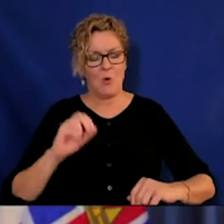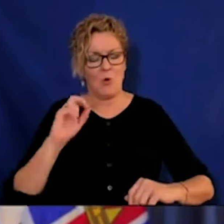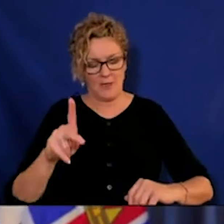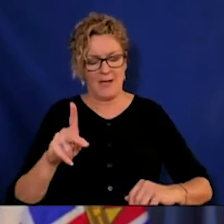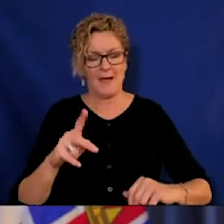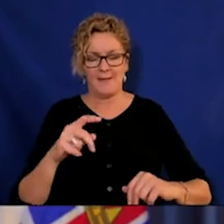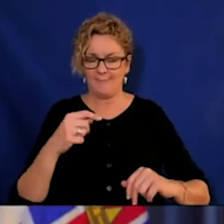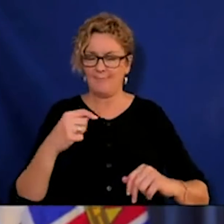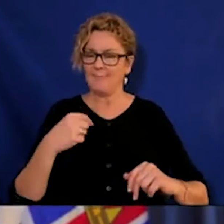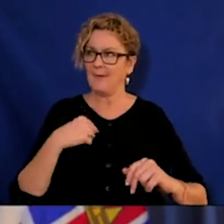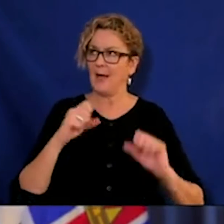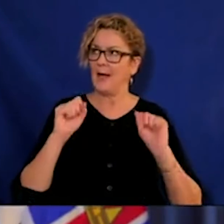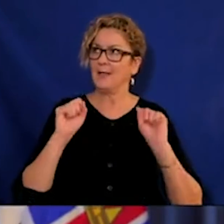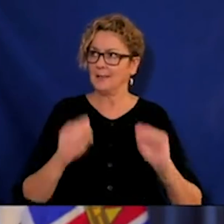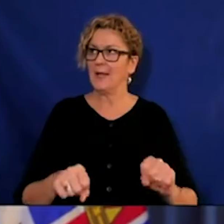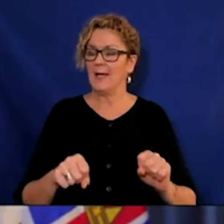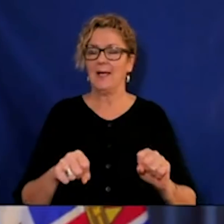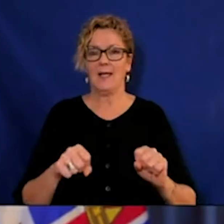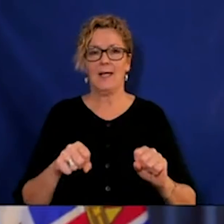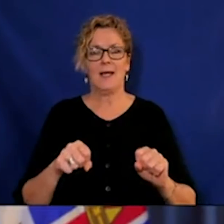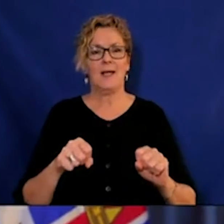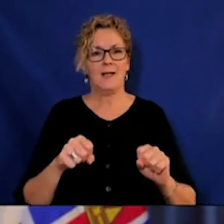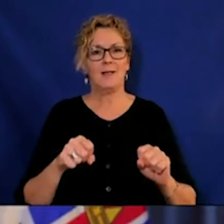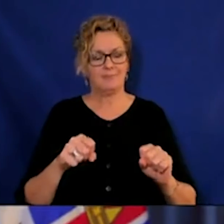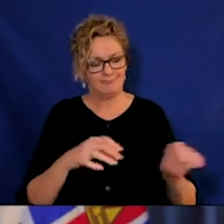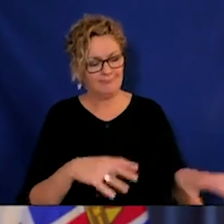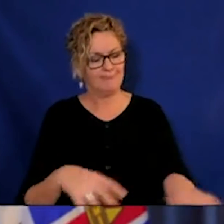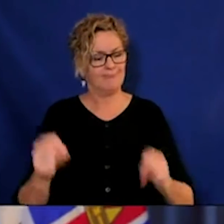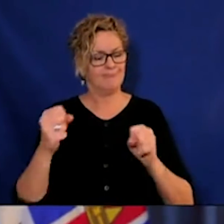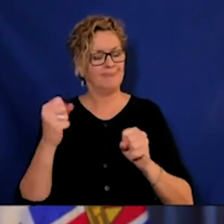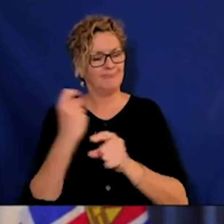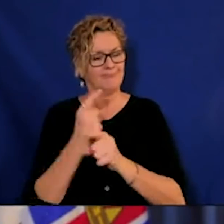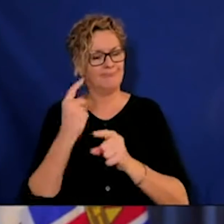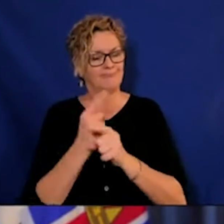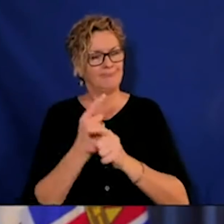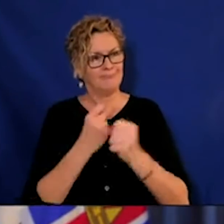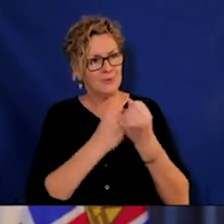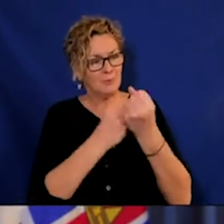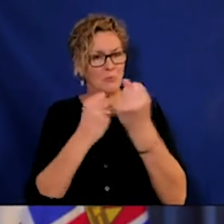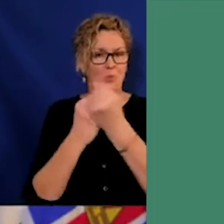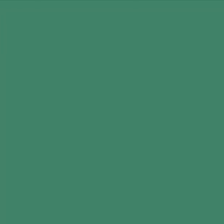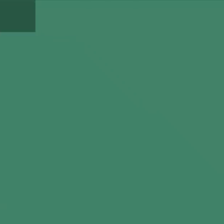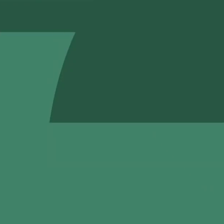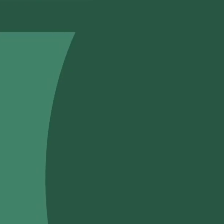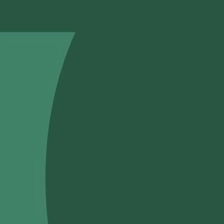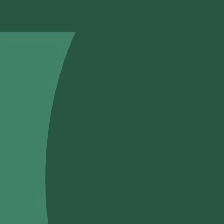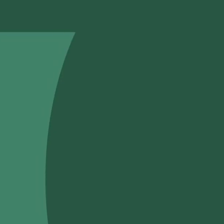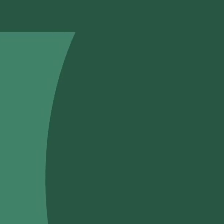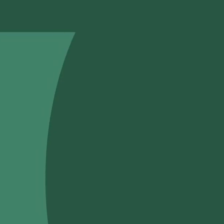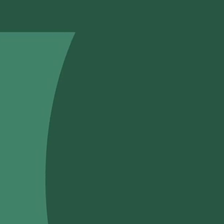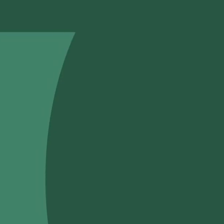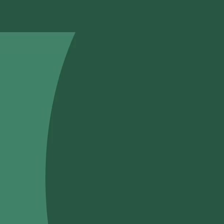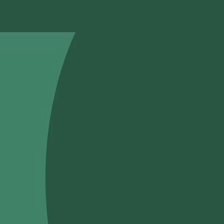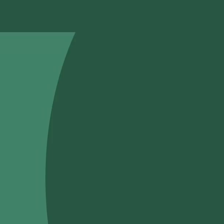the love to do what is necessary to support one another in difficult times. Thank you very much.